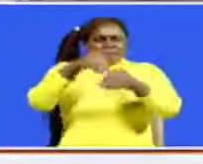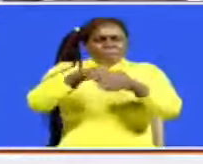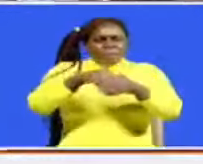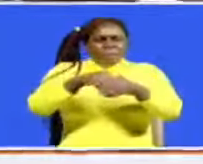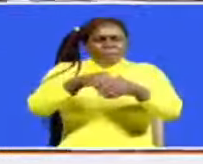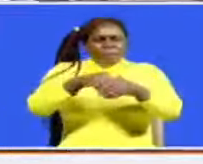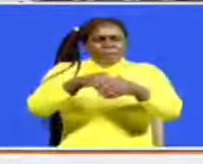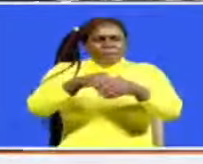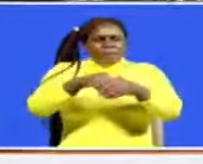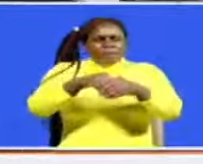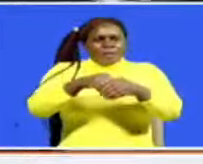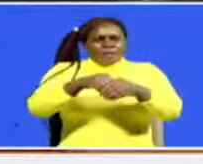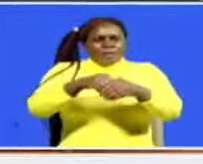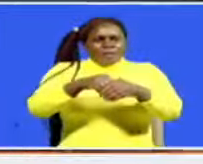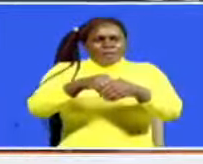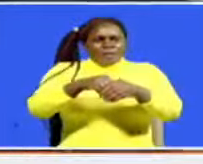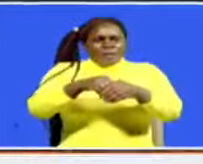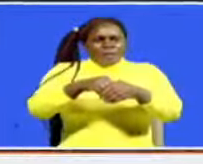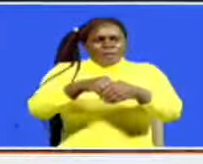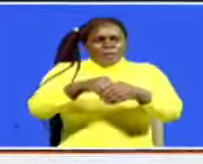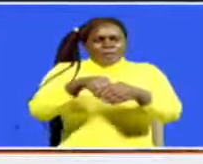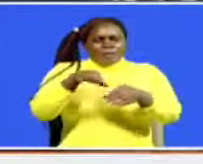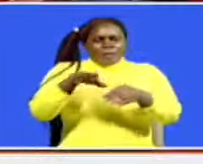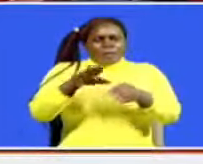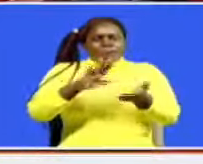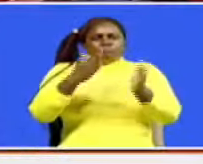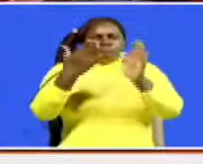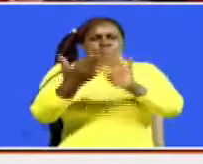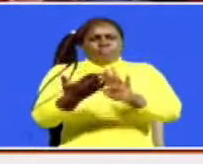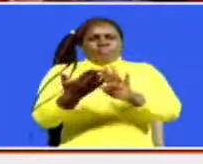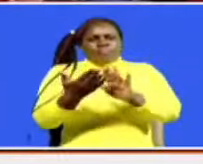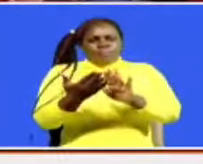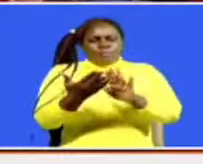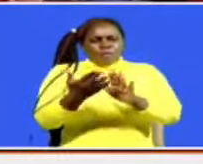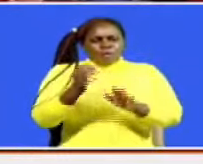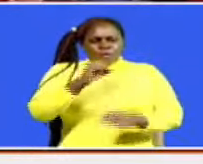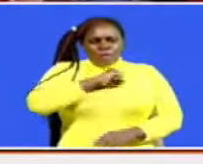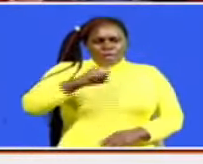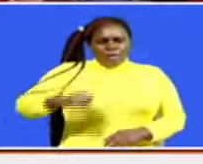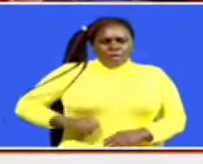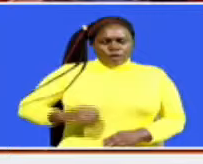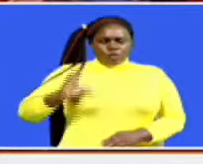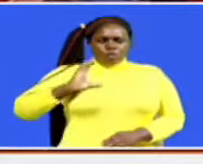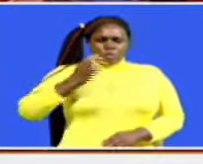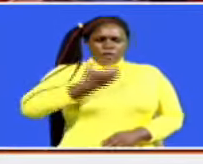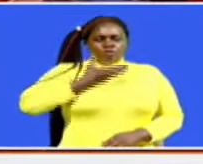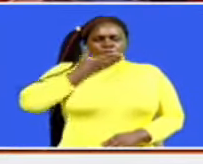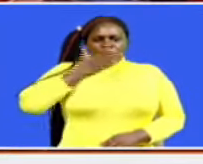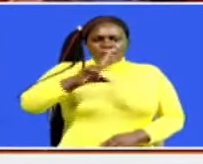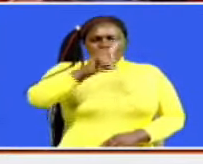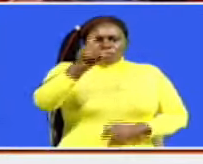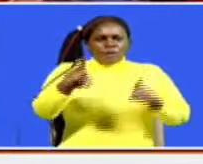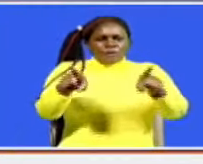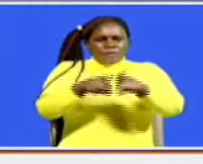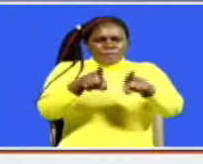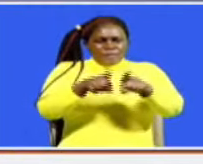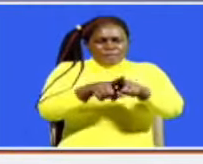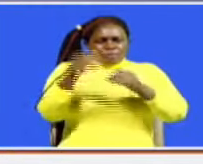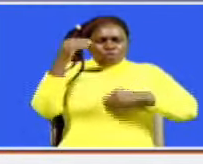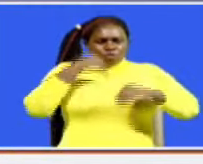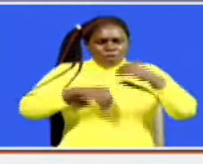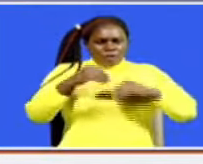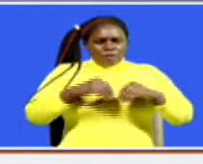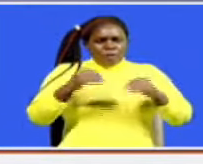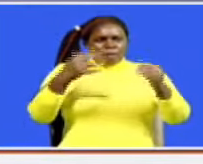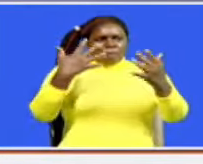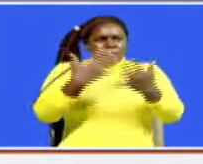and Industry, Rebecca Miano, was scheduled to appear before the Senate committee to answer questions over the scam. The